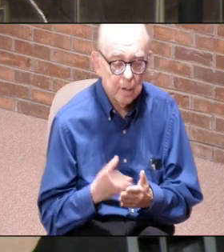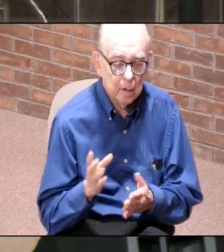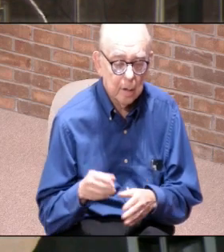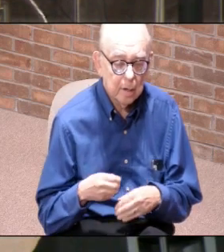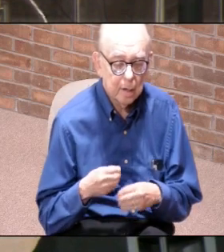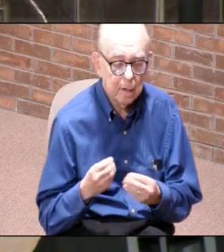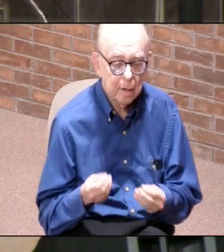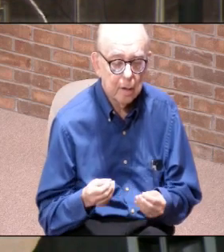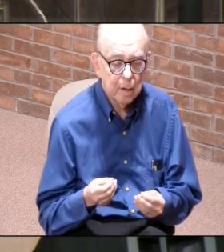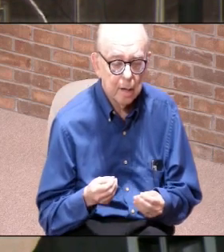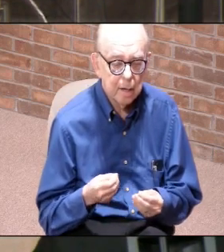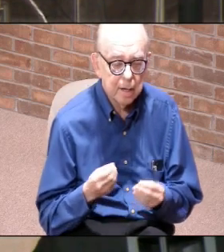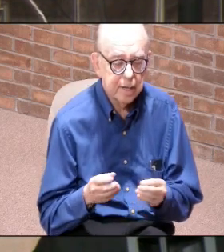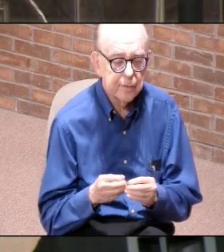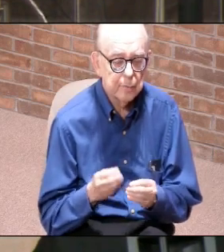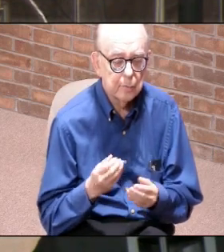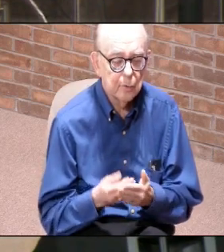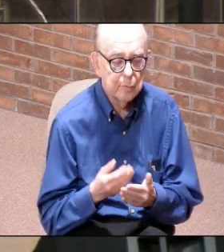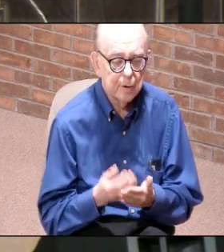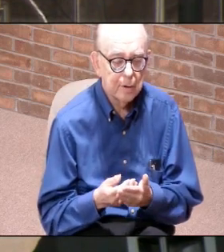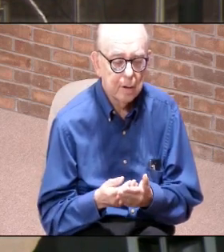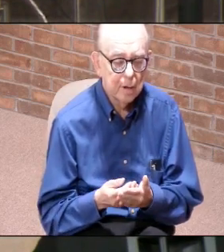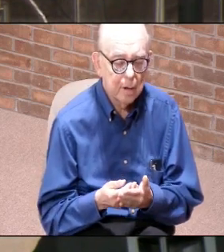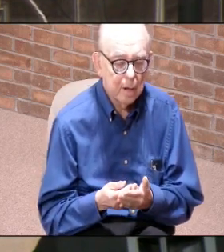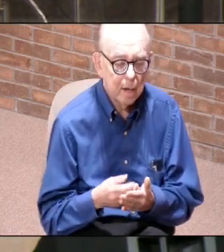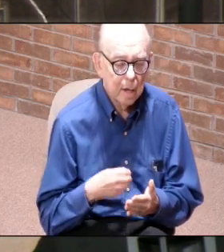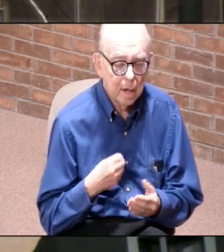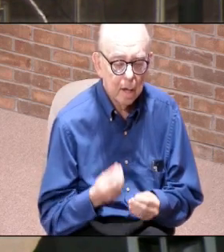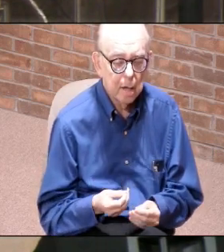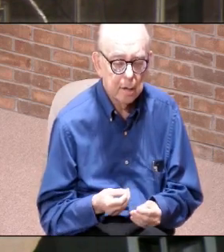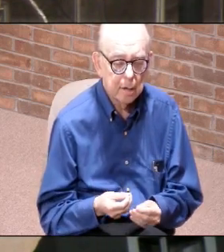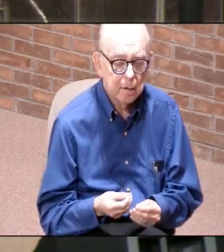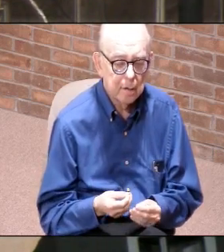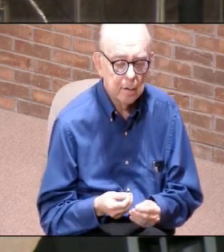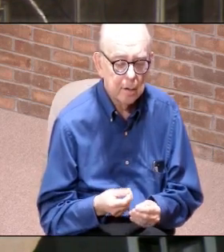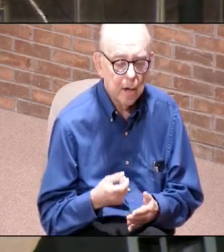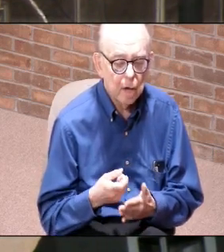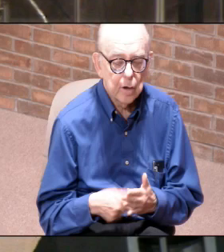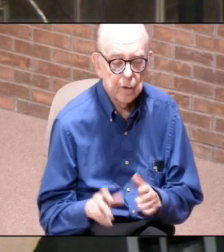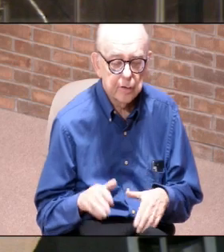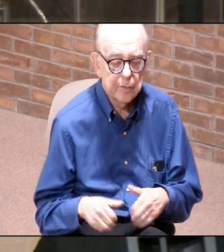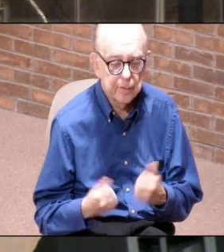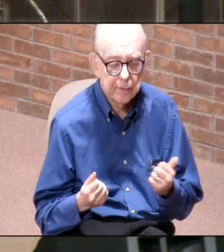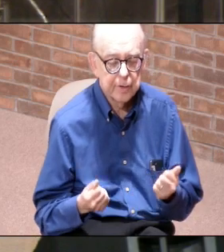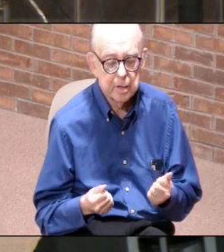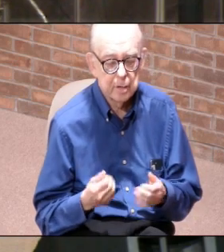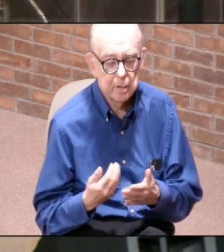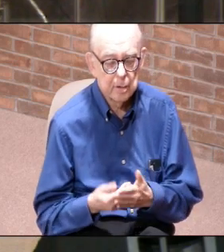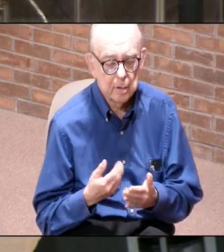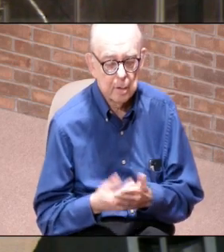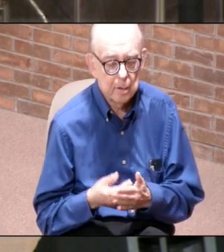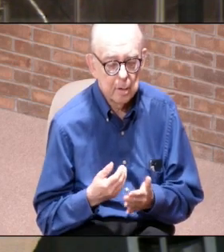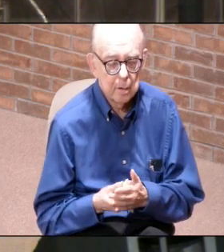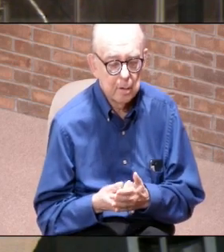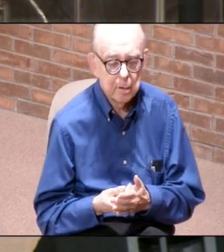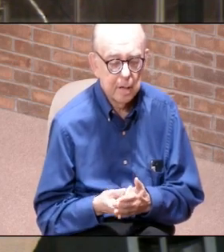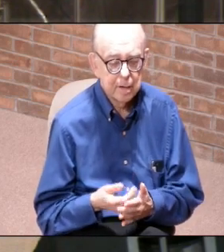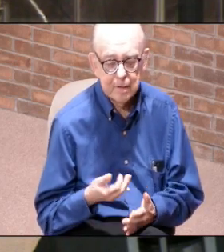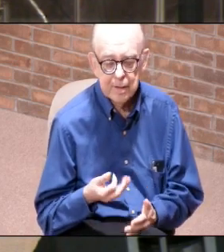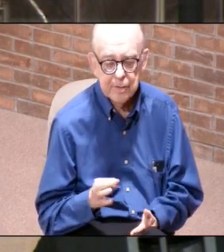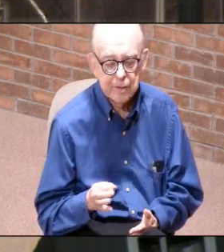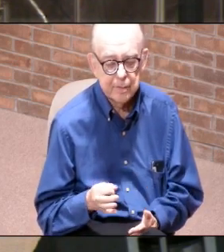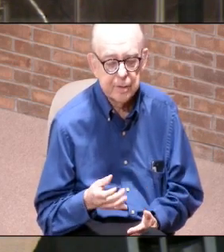you, I'm sorry, they do give you more money, don't they? They give you a cost of living allowance, like $17, $18 more a